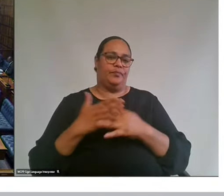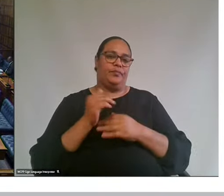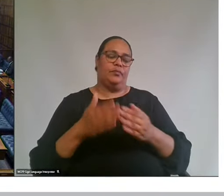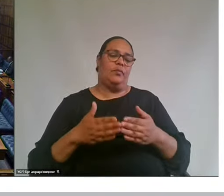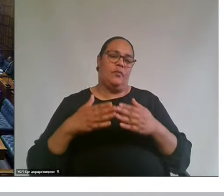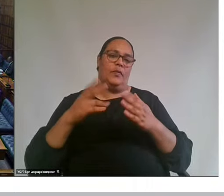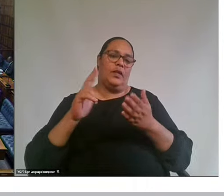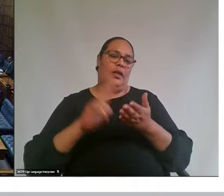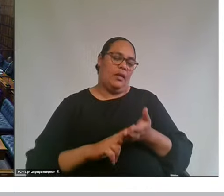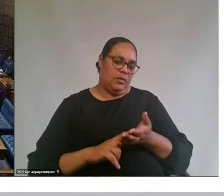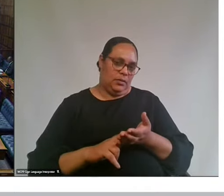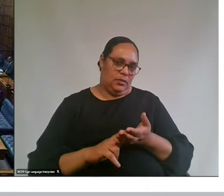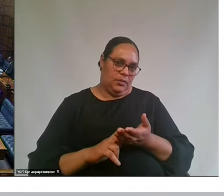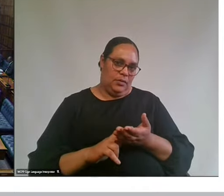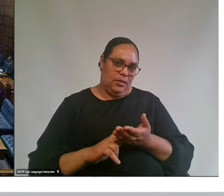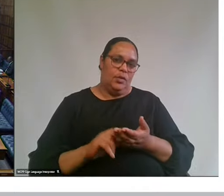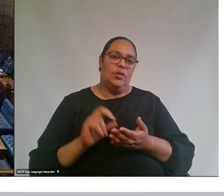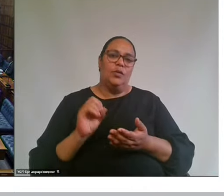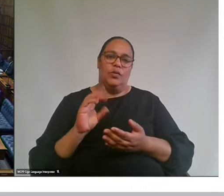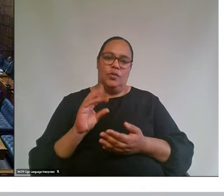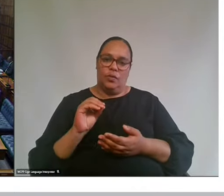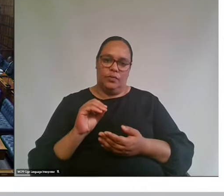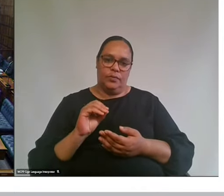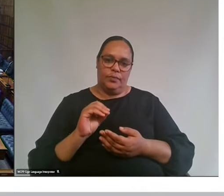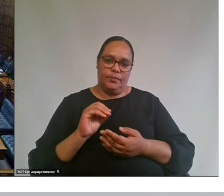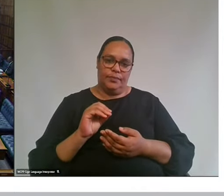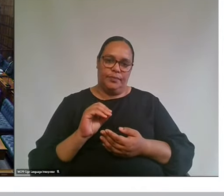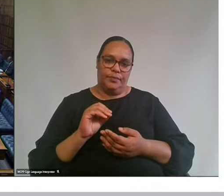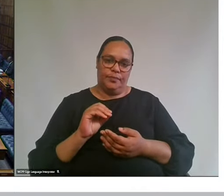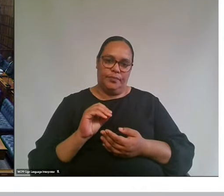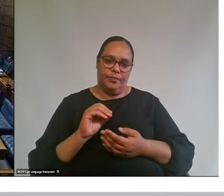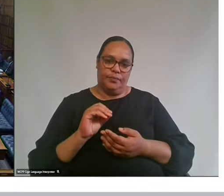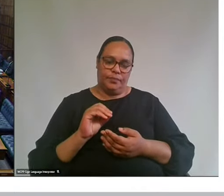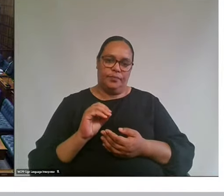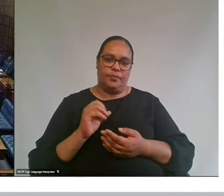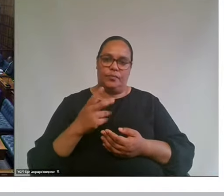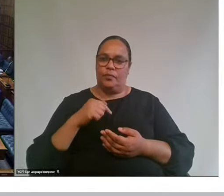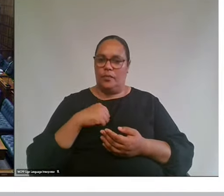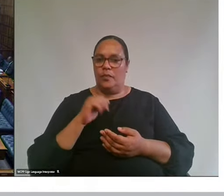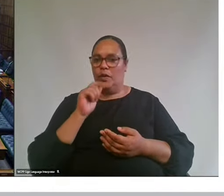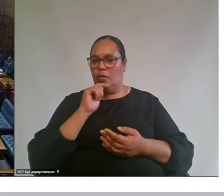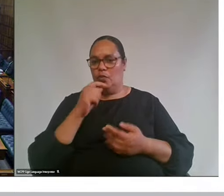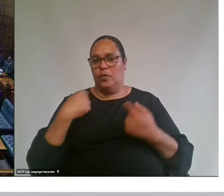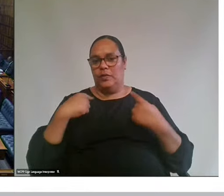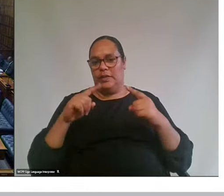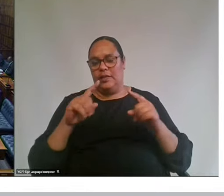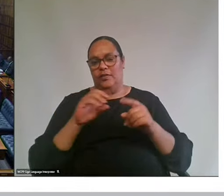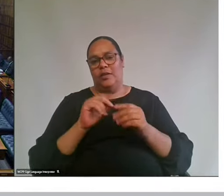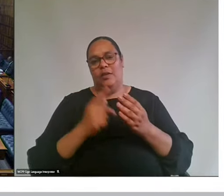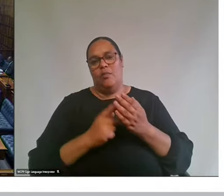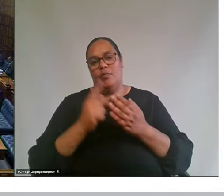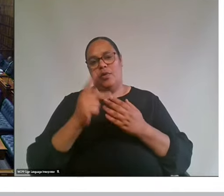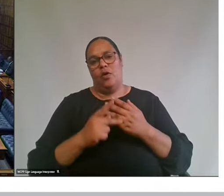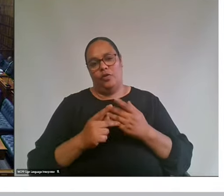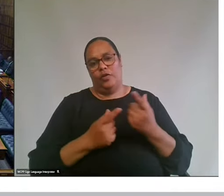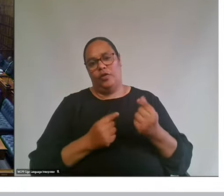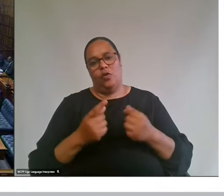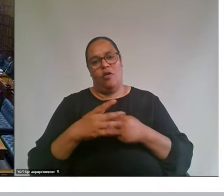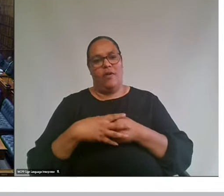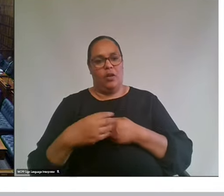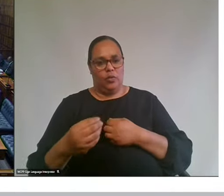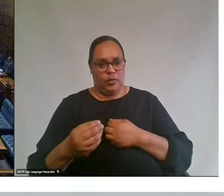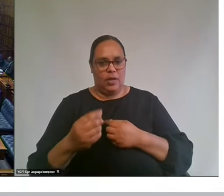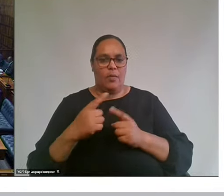act right um so uh we were successful in that project preparation facility outcome